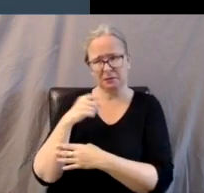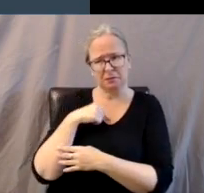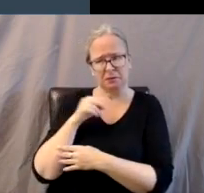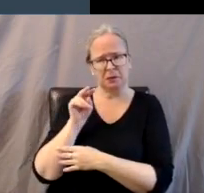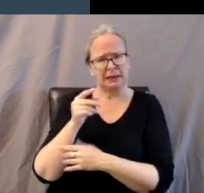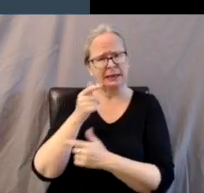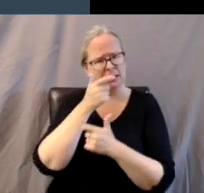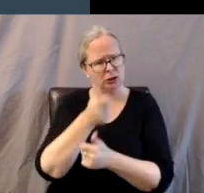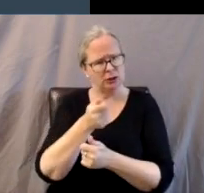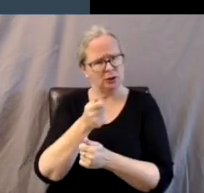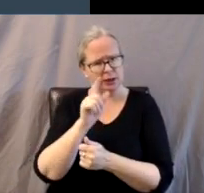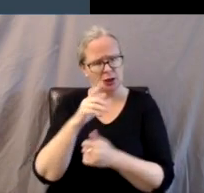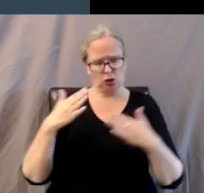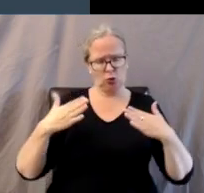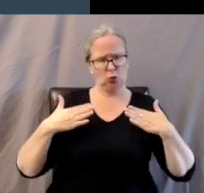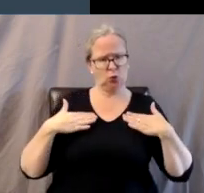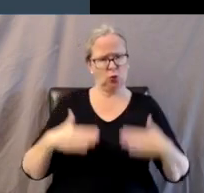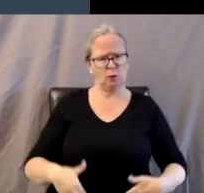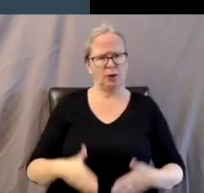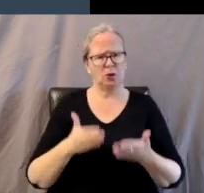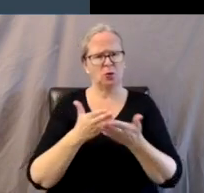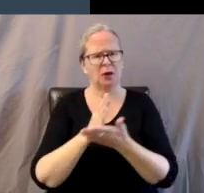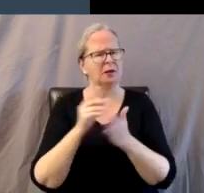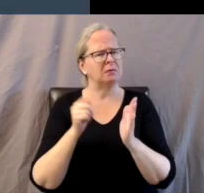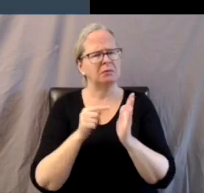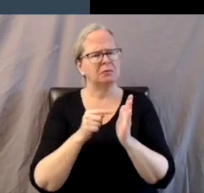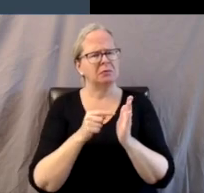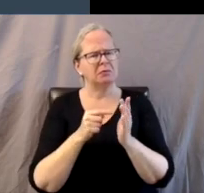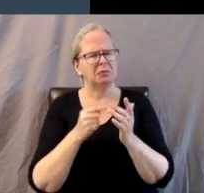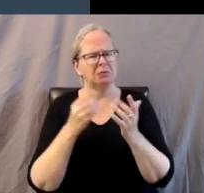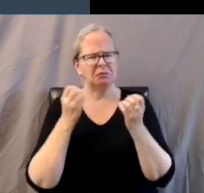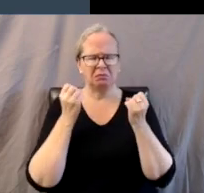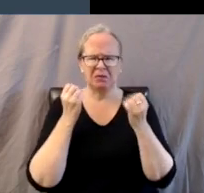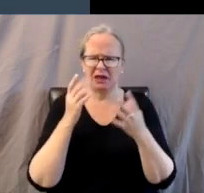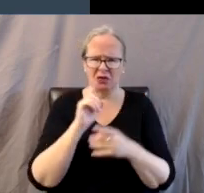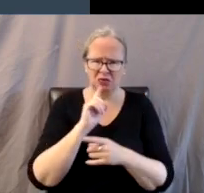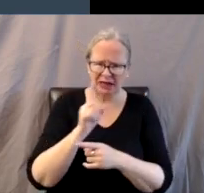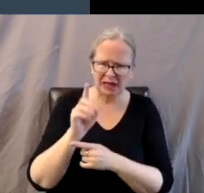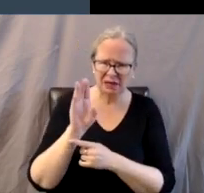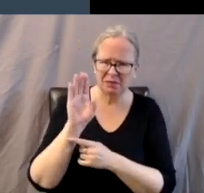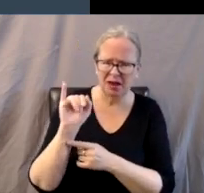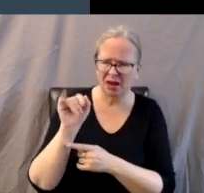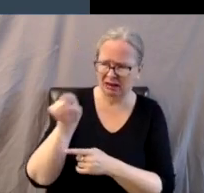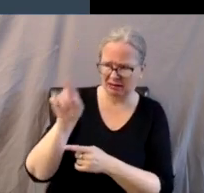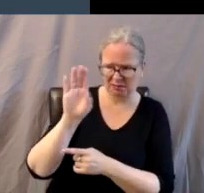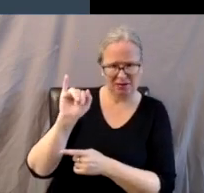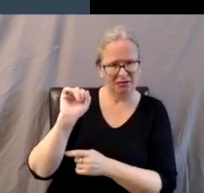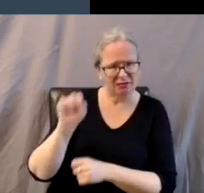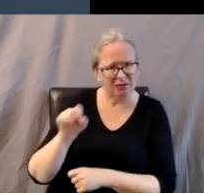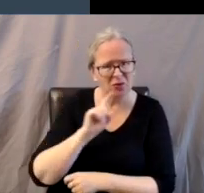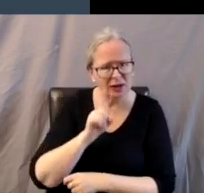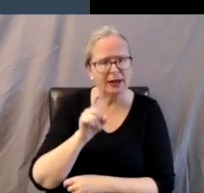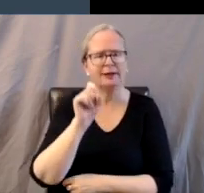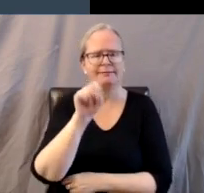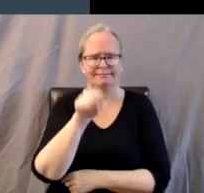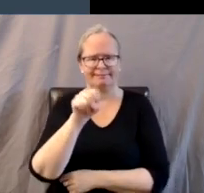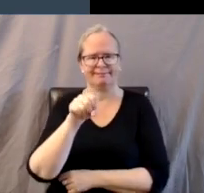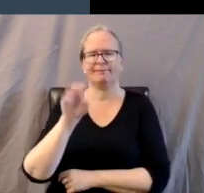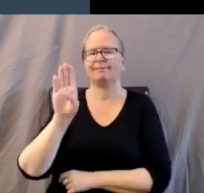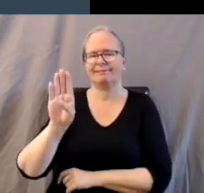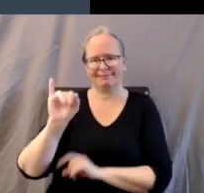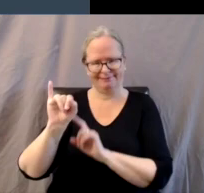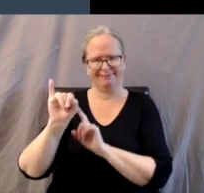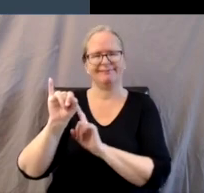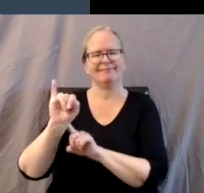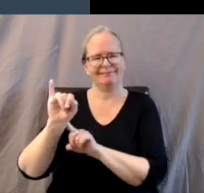new. And a basic income can put this pressure off of those who